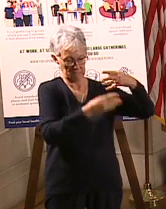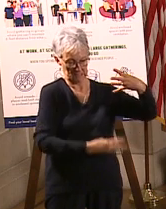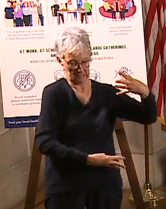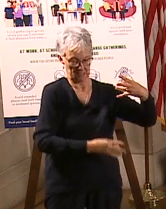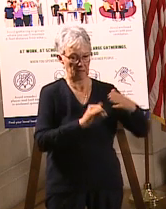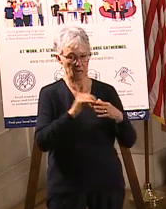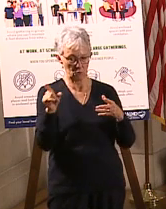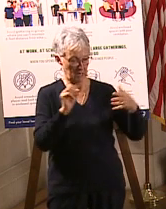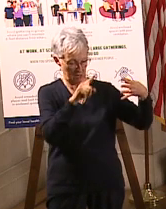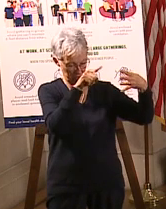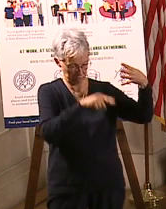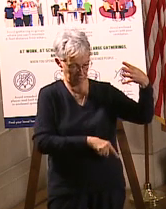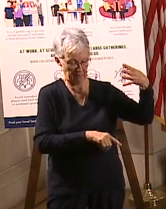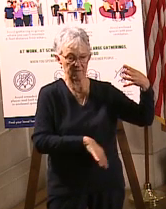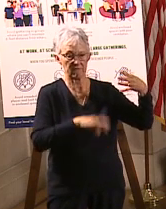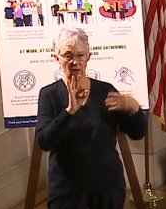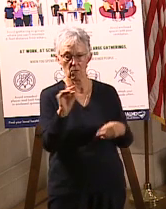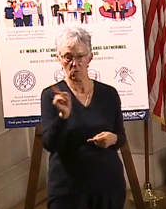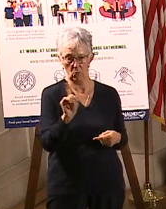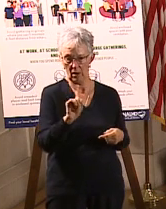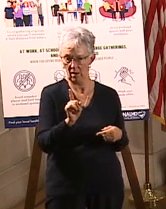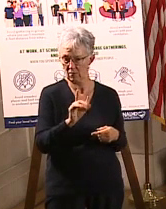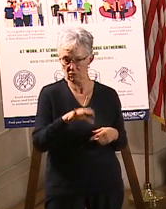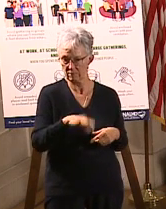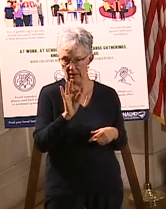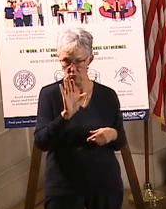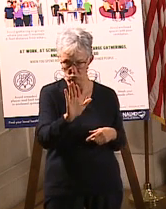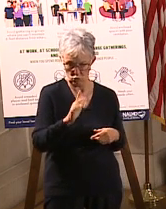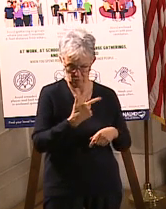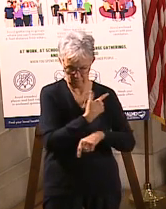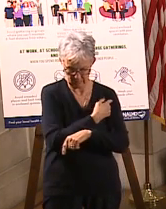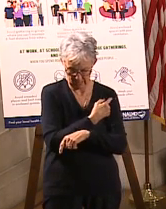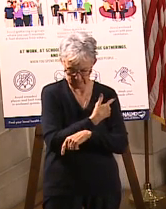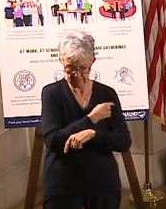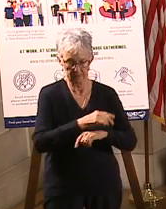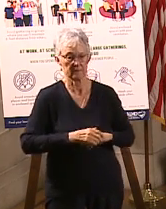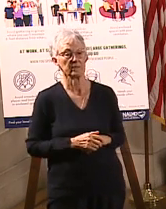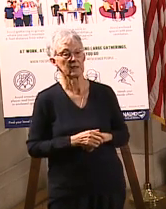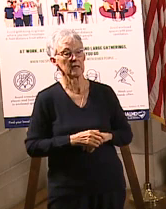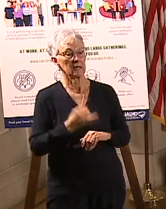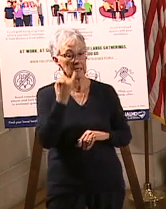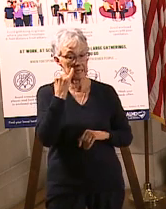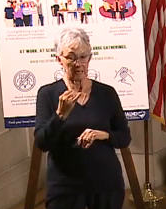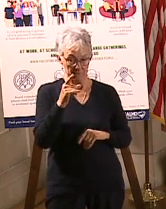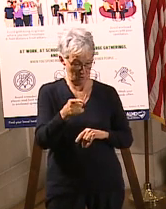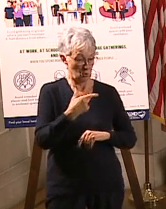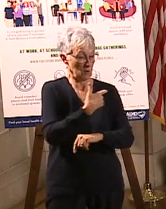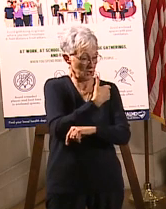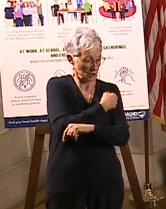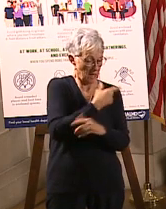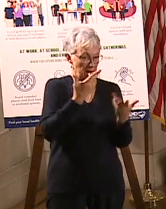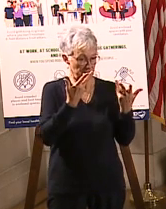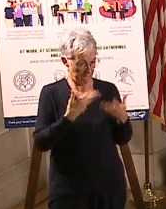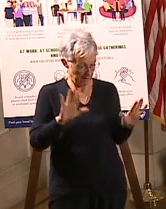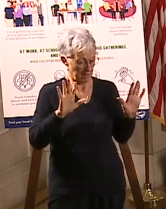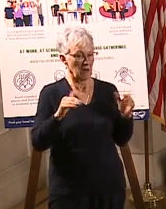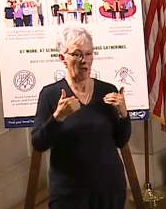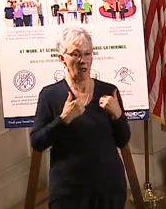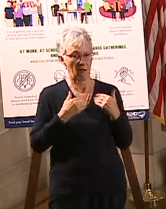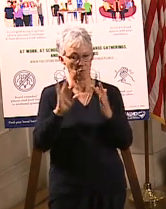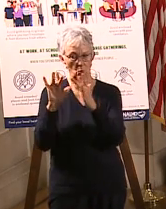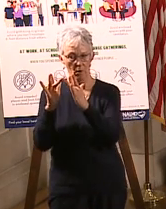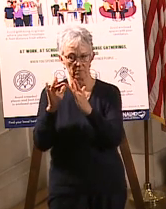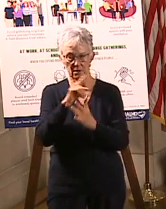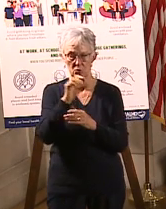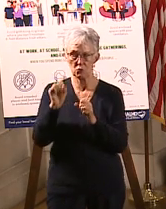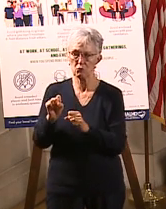reminders will be sent for the second vaccine, and you will be able to enter any adverse reactions. We will also have a call